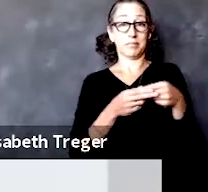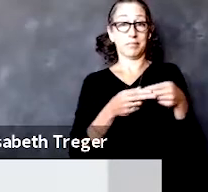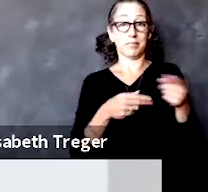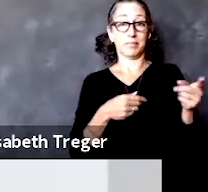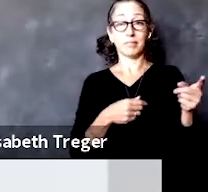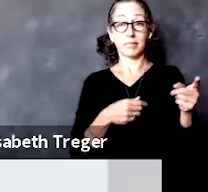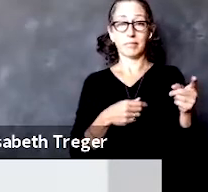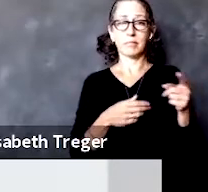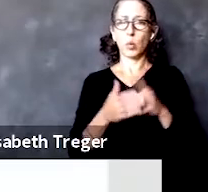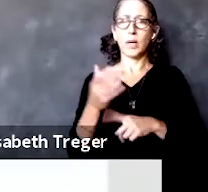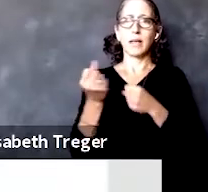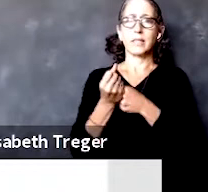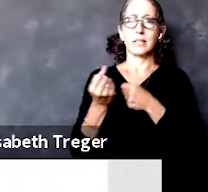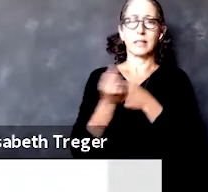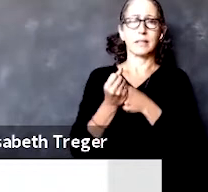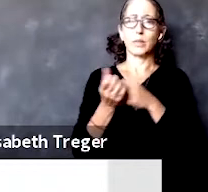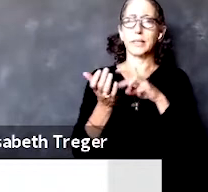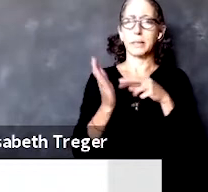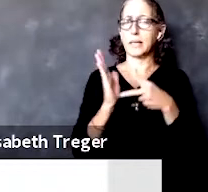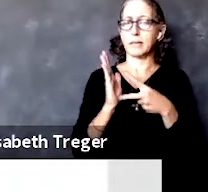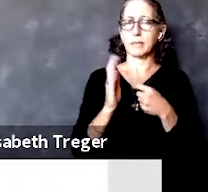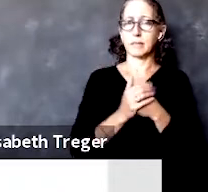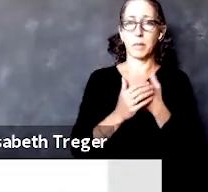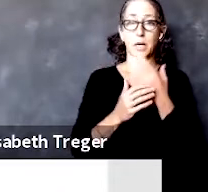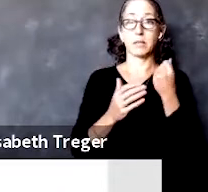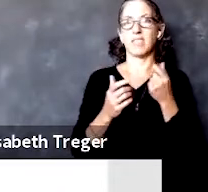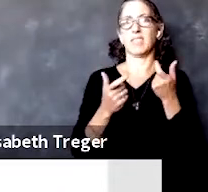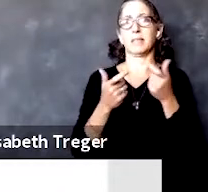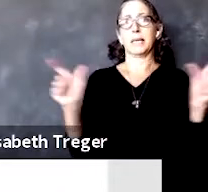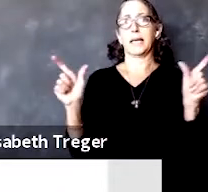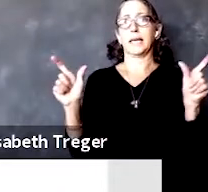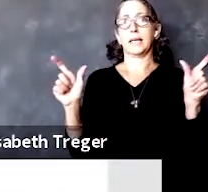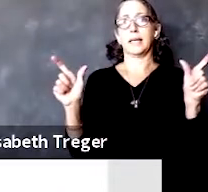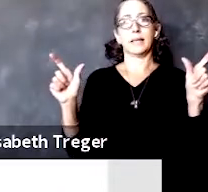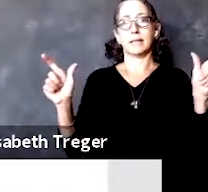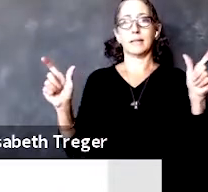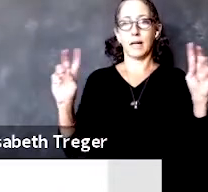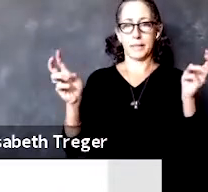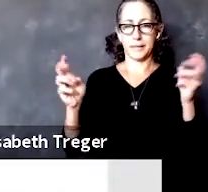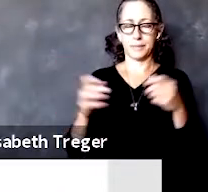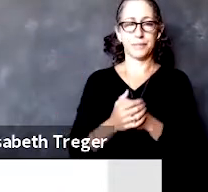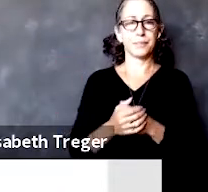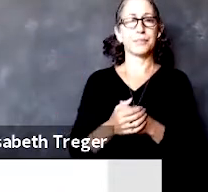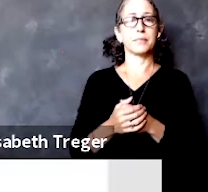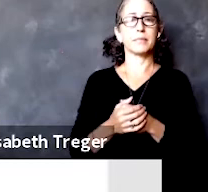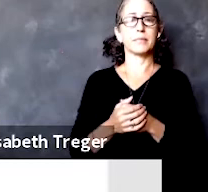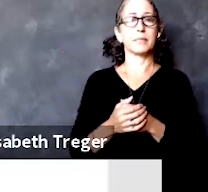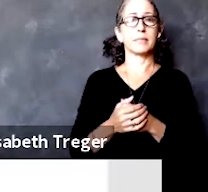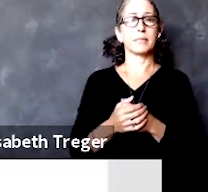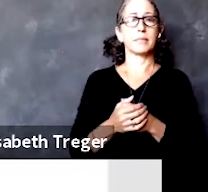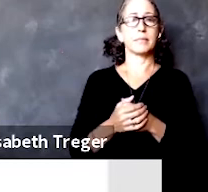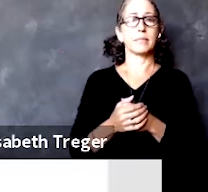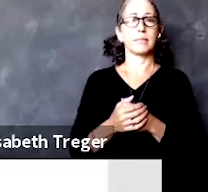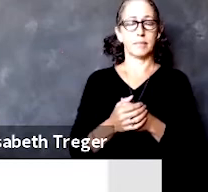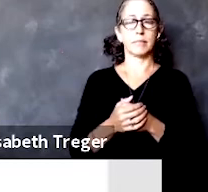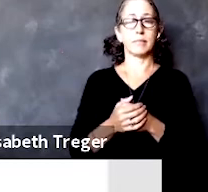mean advocacy? Because that goes around a lot in terms of circles and talking about what it is. Advocacy